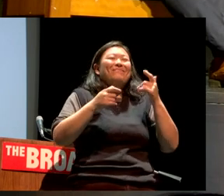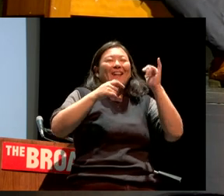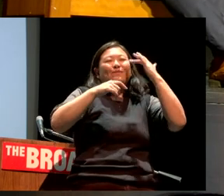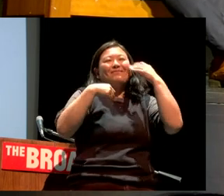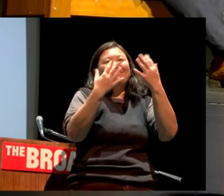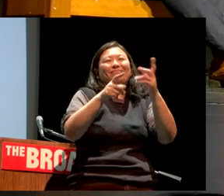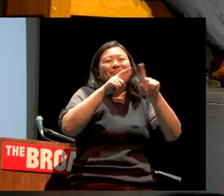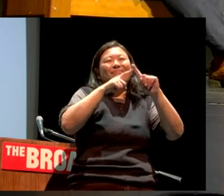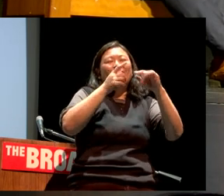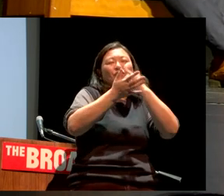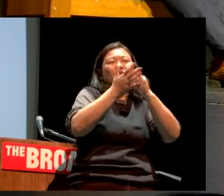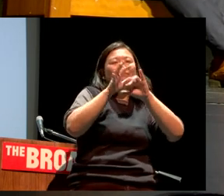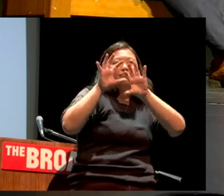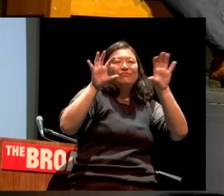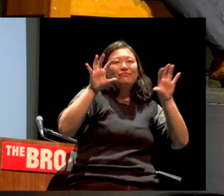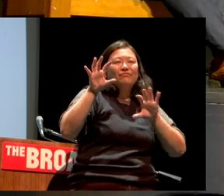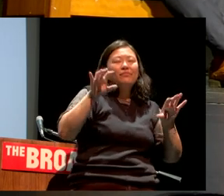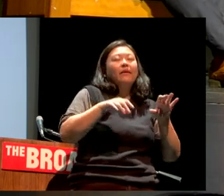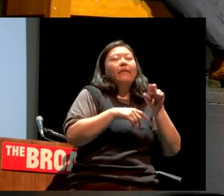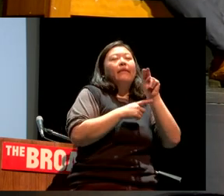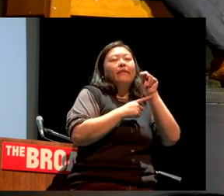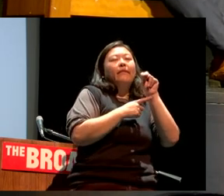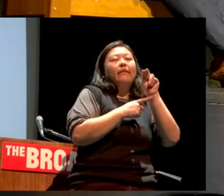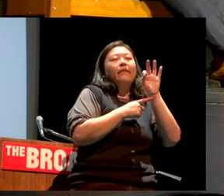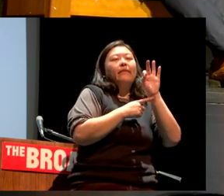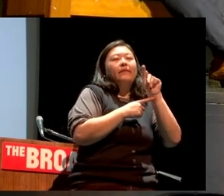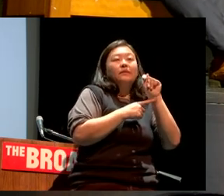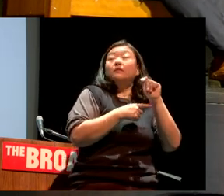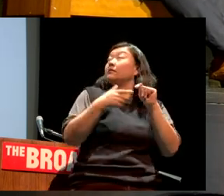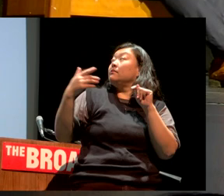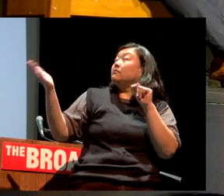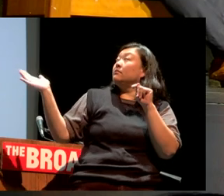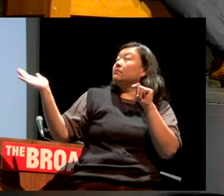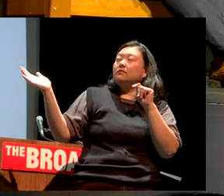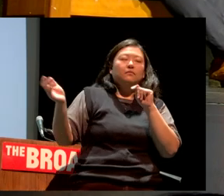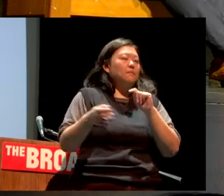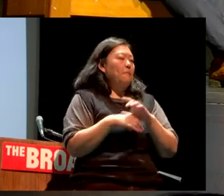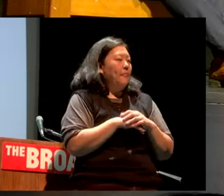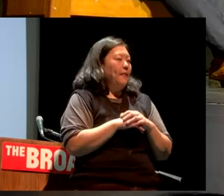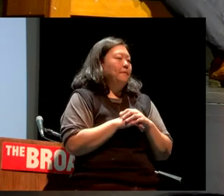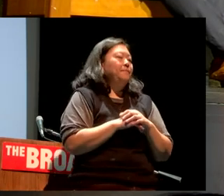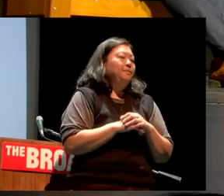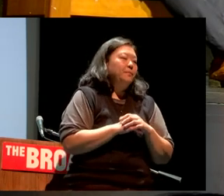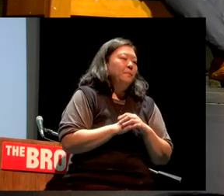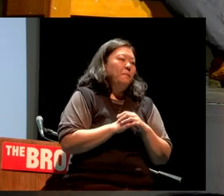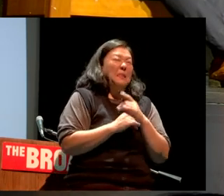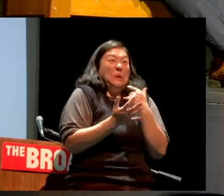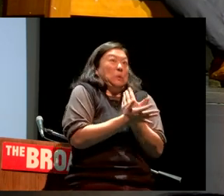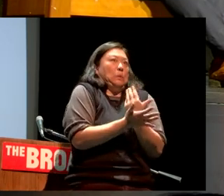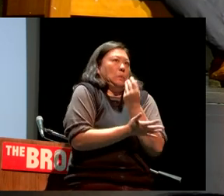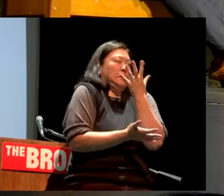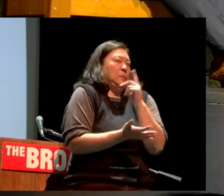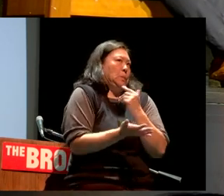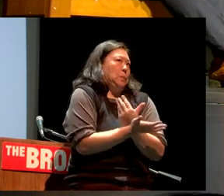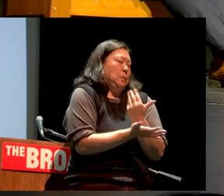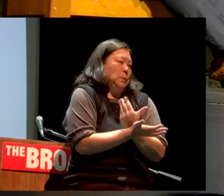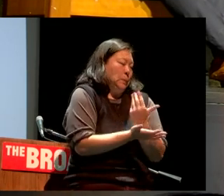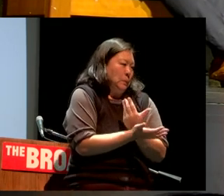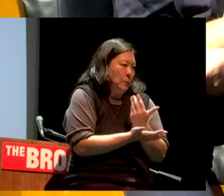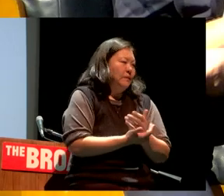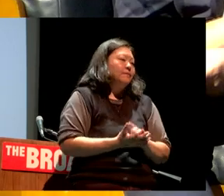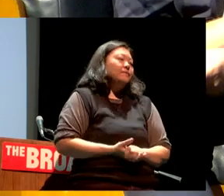something going in the news on internet and he was taking whatever he had in his mind creatively and putting it out, because he had to respect this, you